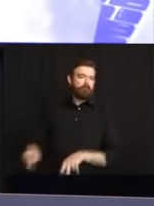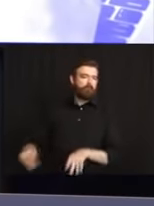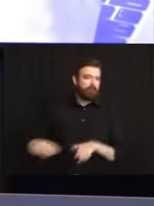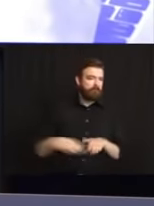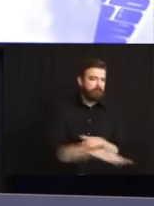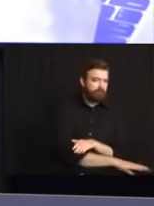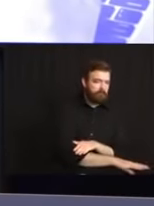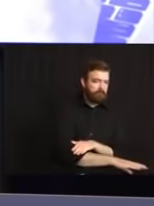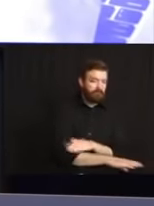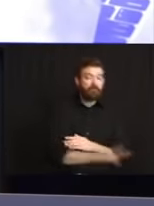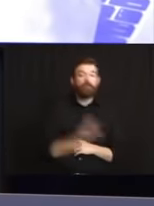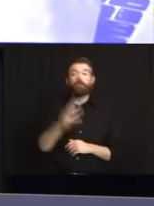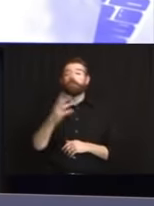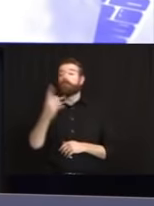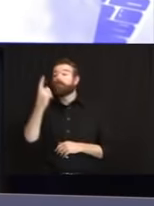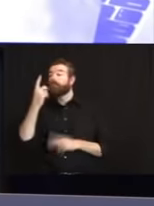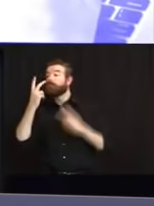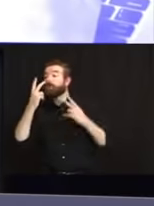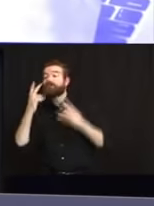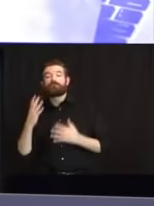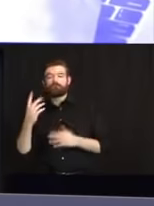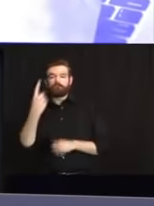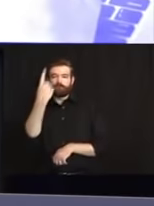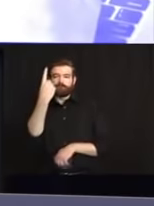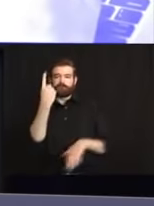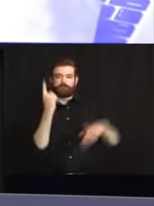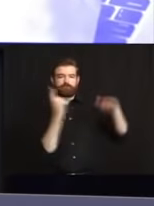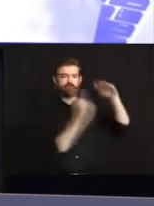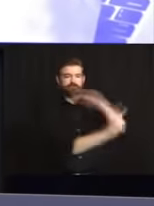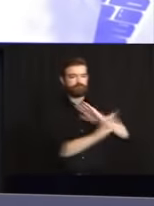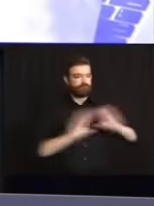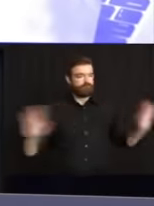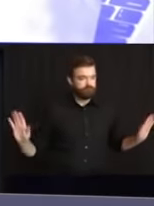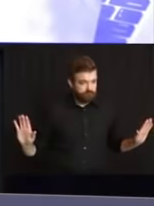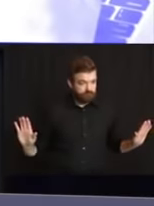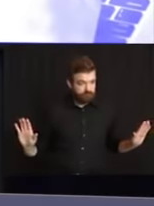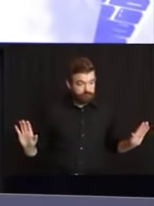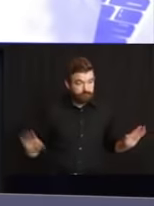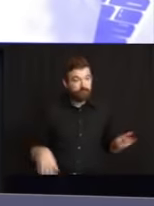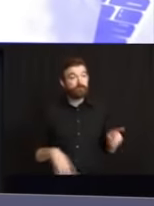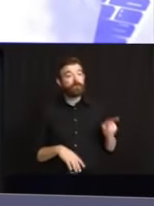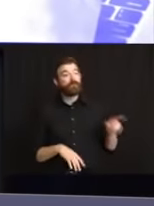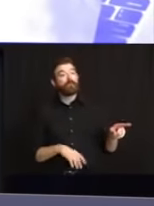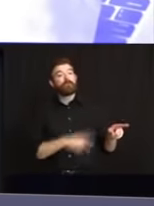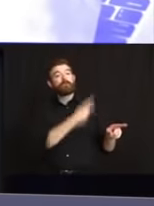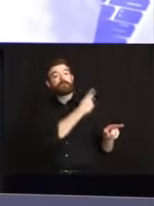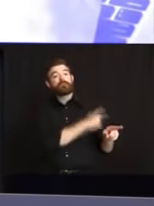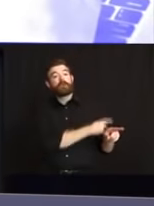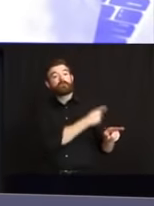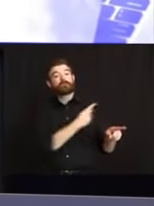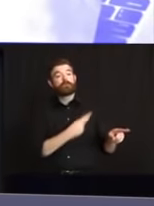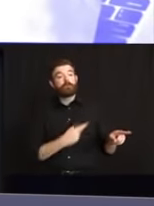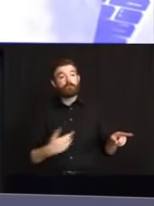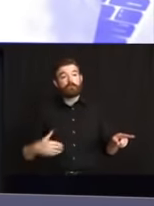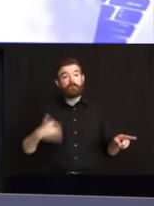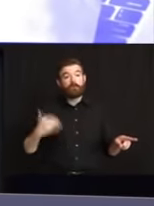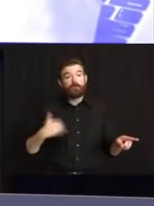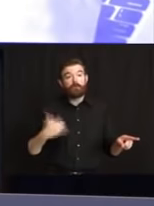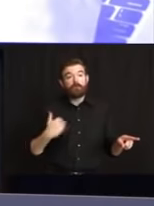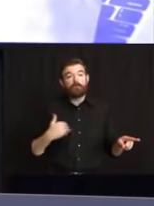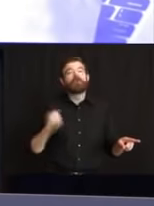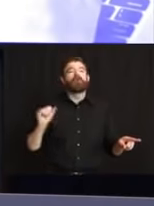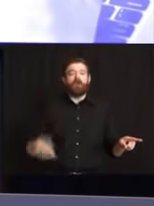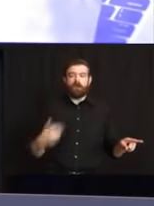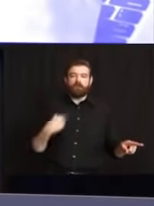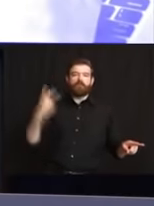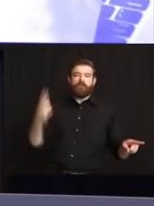unless the patient is a minor, in which case the pediatric patient may have both parents or guardians, or at the